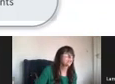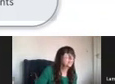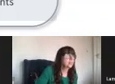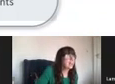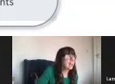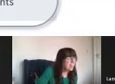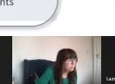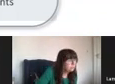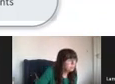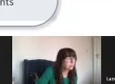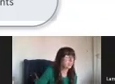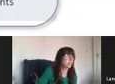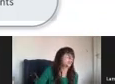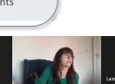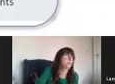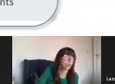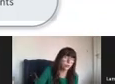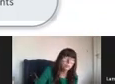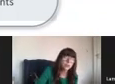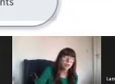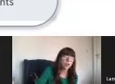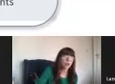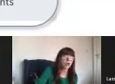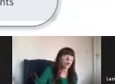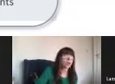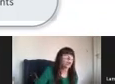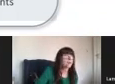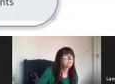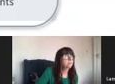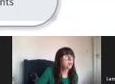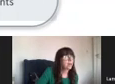And in New Zealand have undertaken a review.